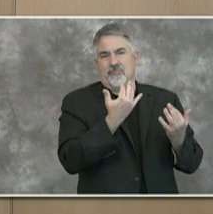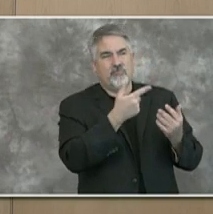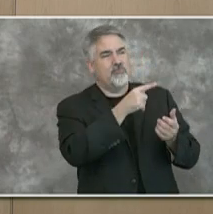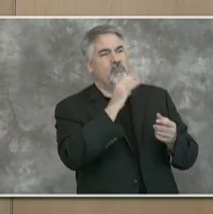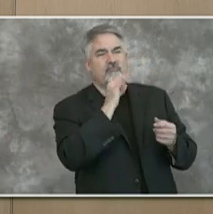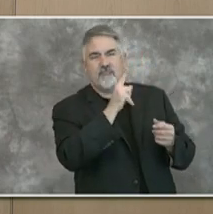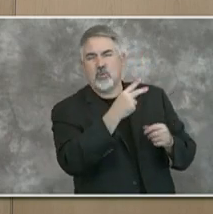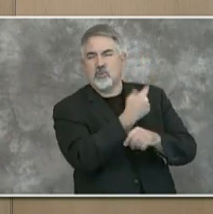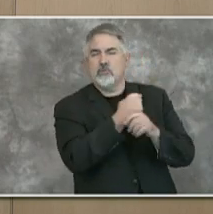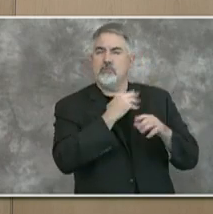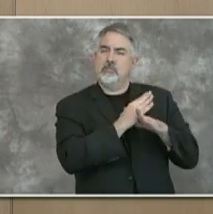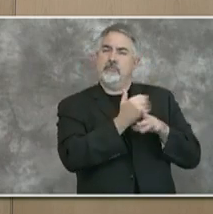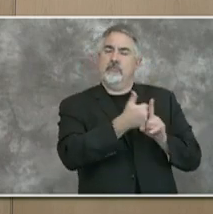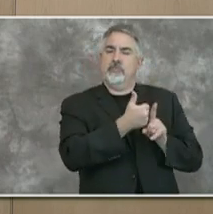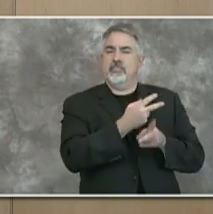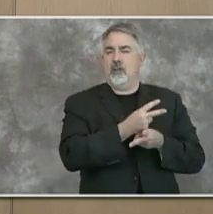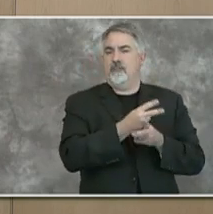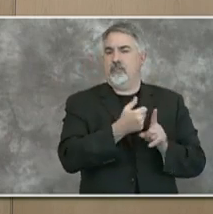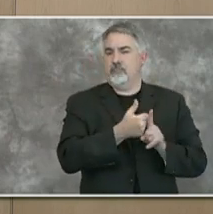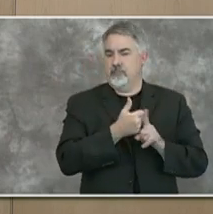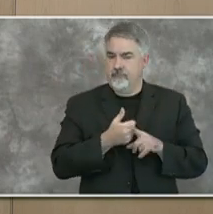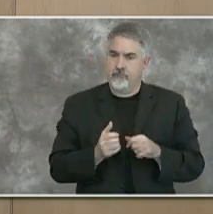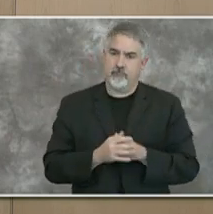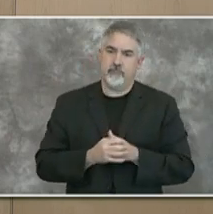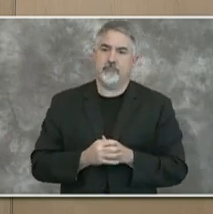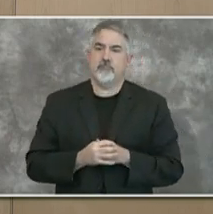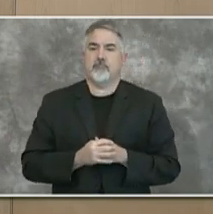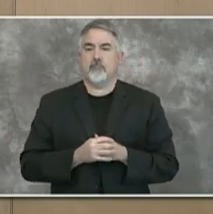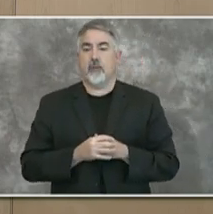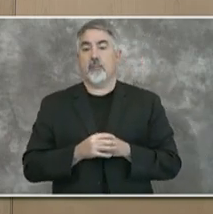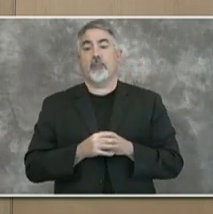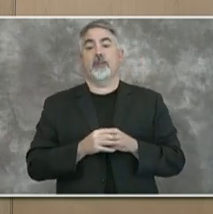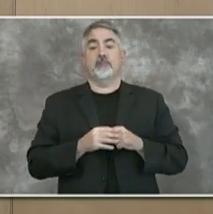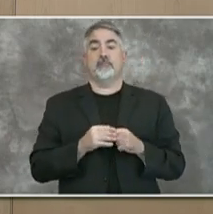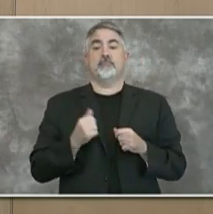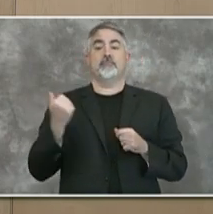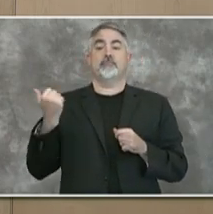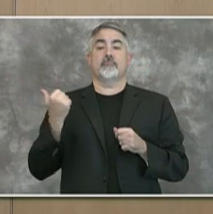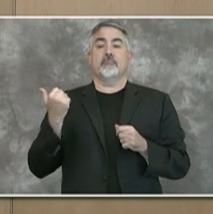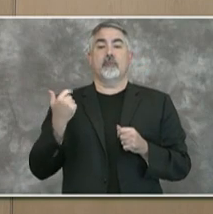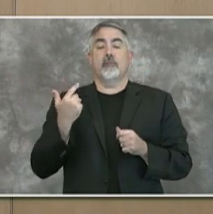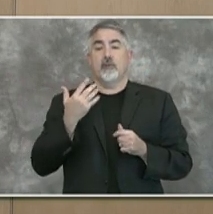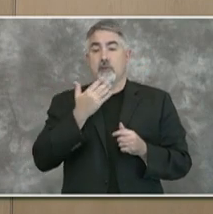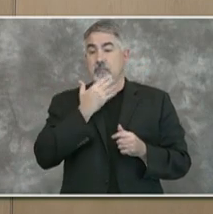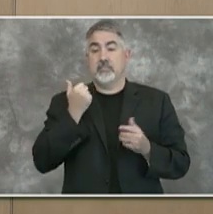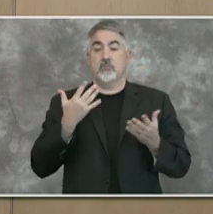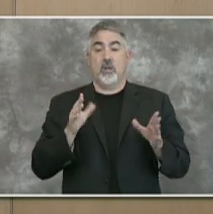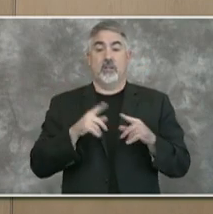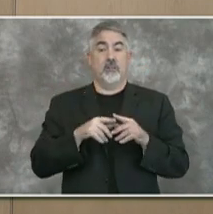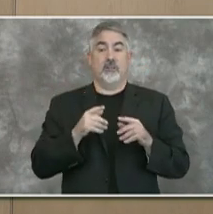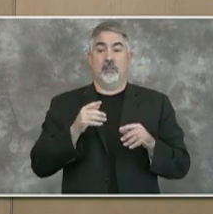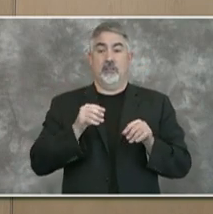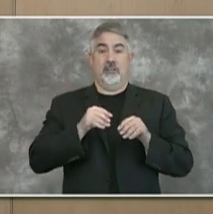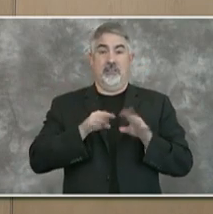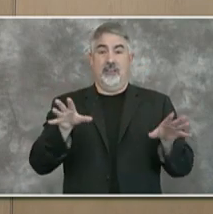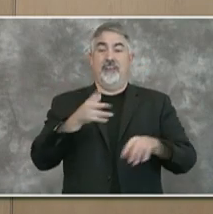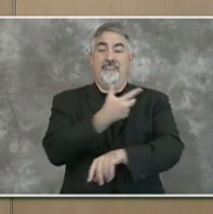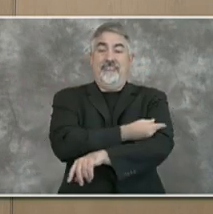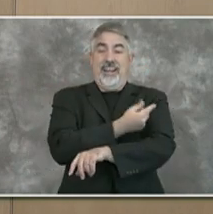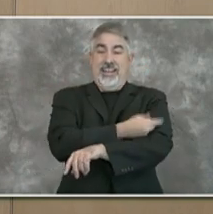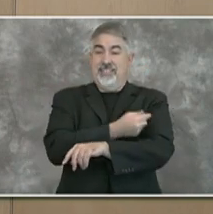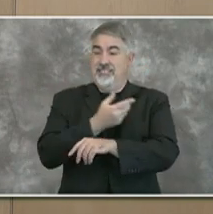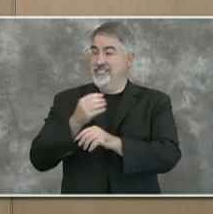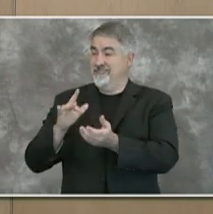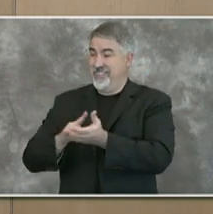MPIs are among the best ways of controlling a pandemic when vaccines and medications are